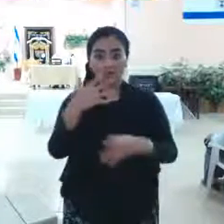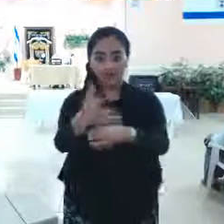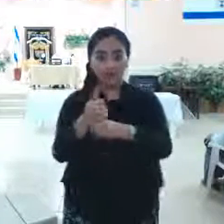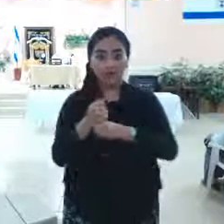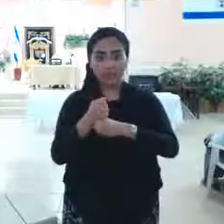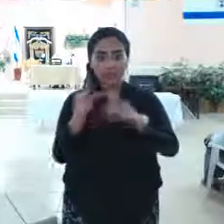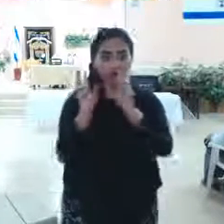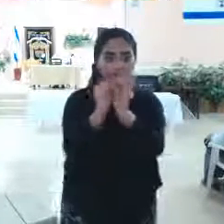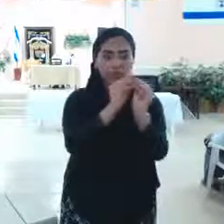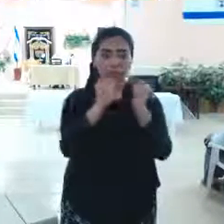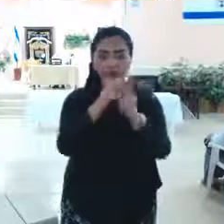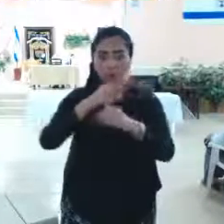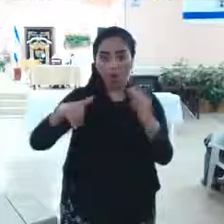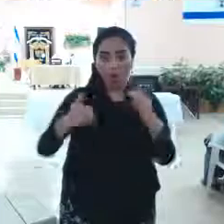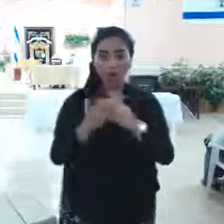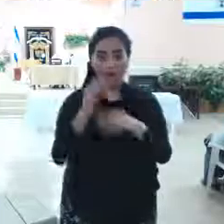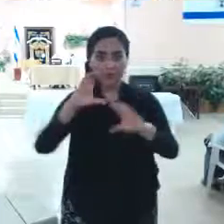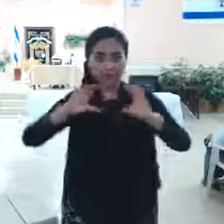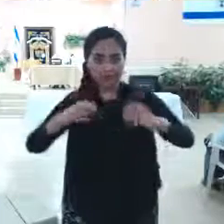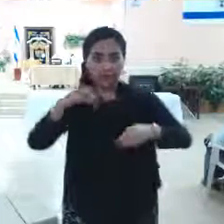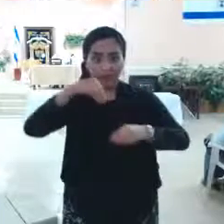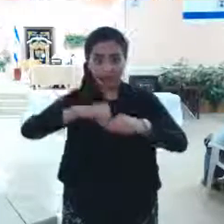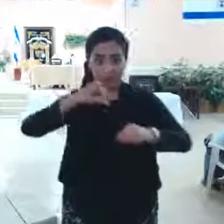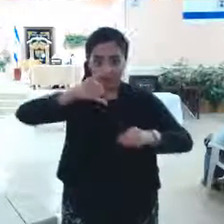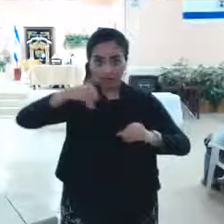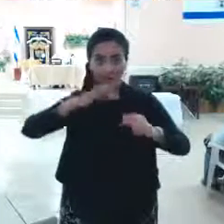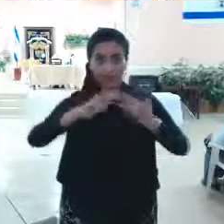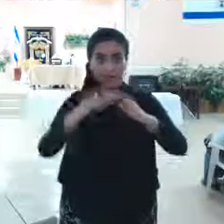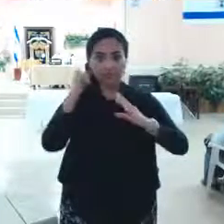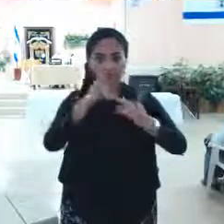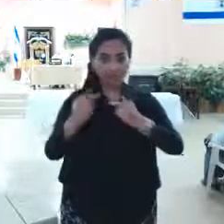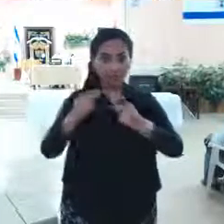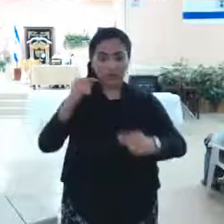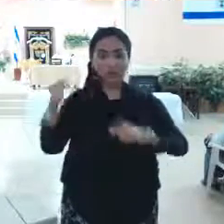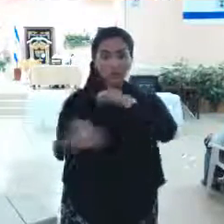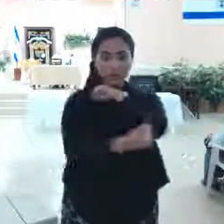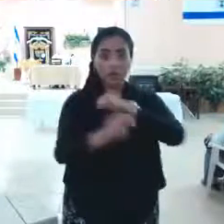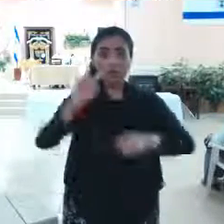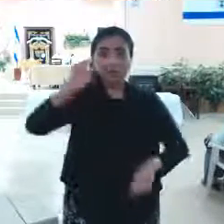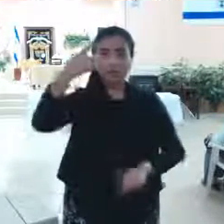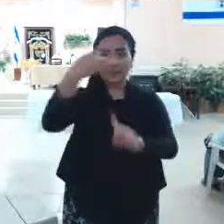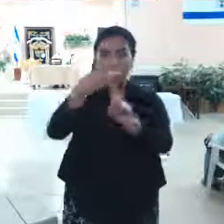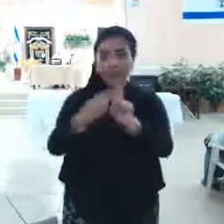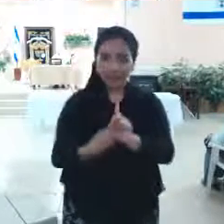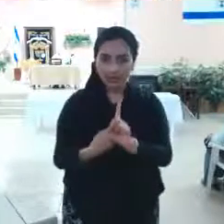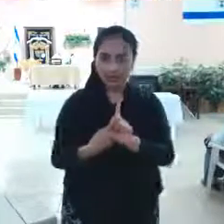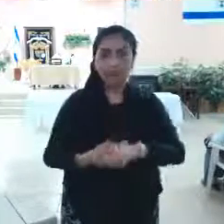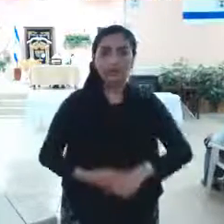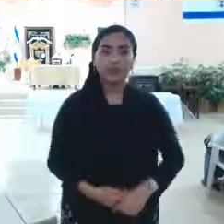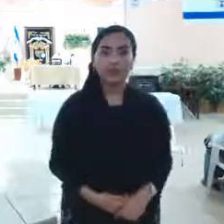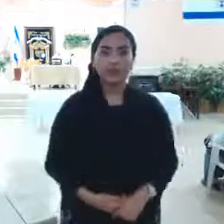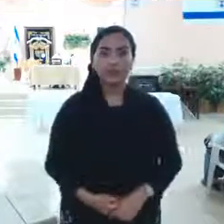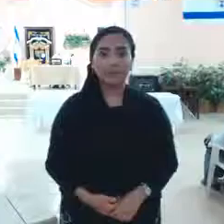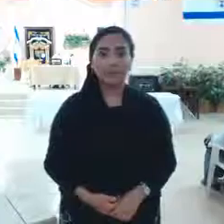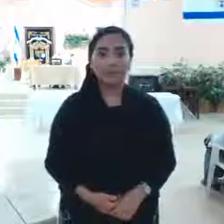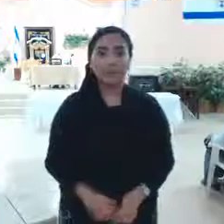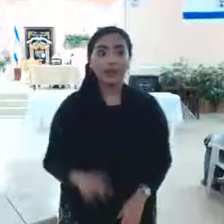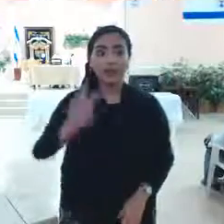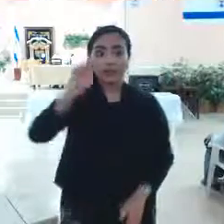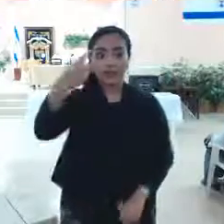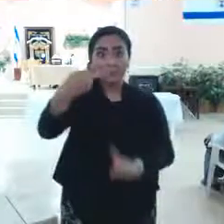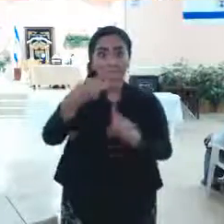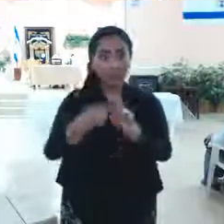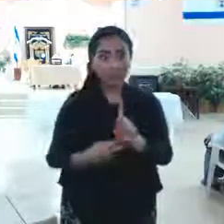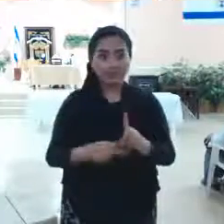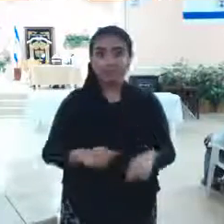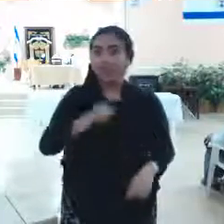con sus príncipes y con toda la Keilah en Jerusalén para celebrar Pesach en el mes segundo. In the second Es decir, en el month, mes segundo. that means